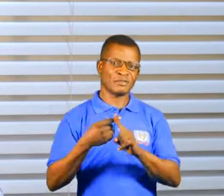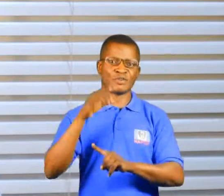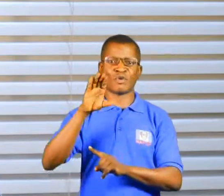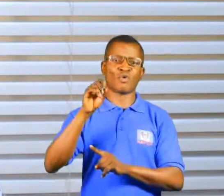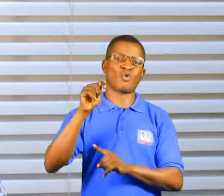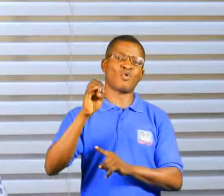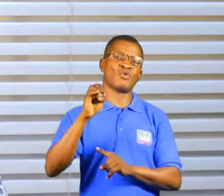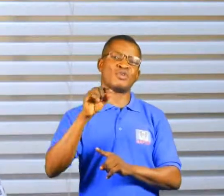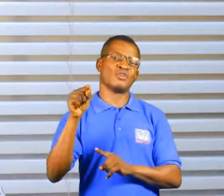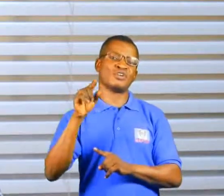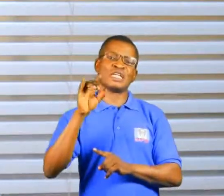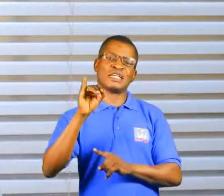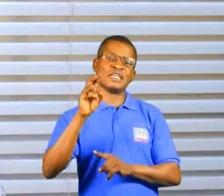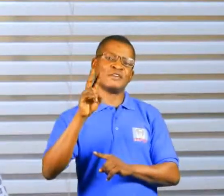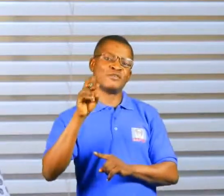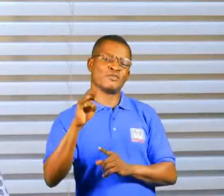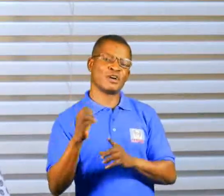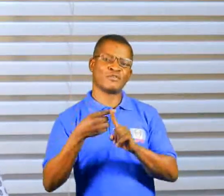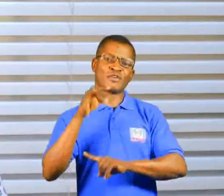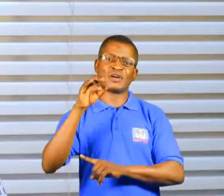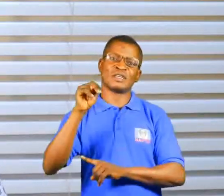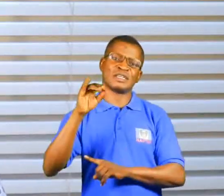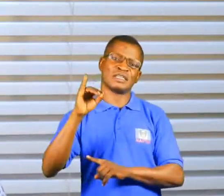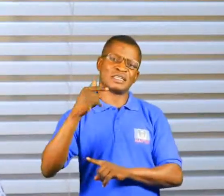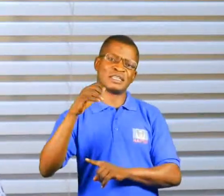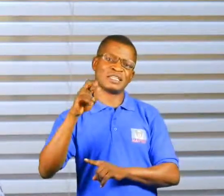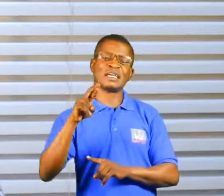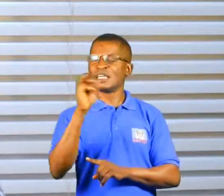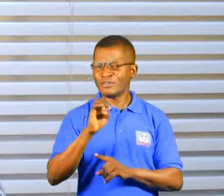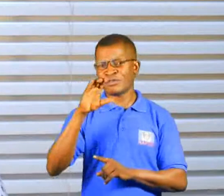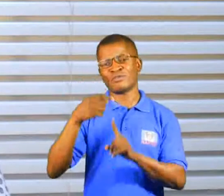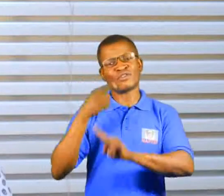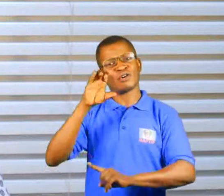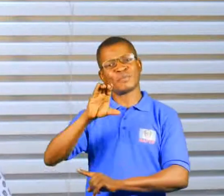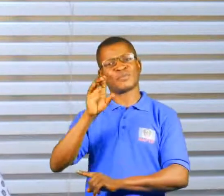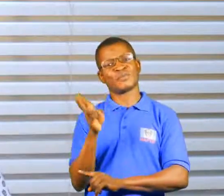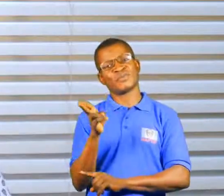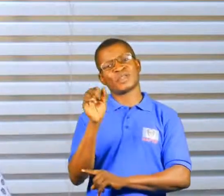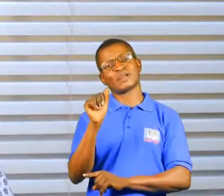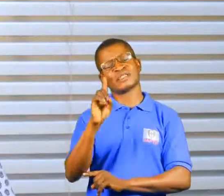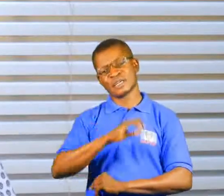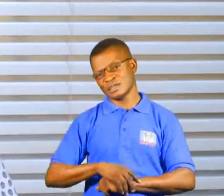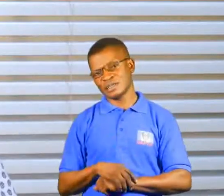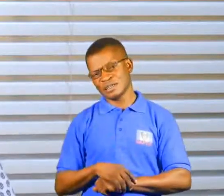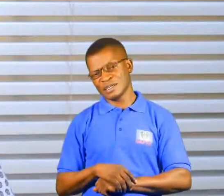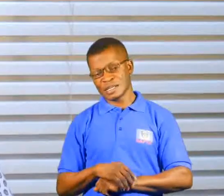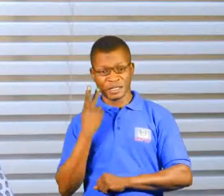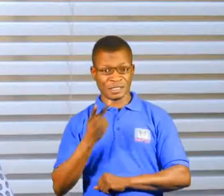Mali, from Cote d'Ivoire, from Niger Republic, even from Chad. And